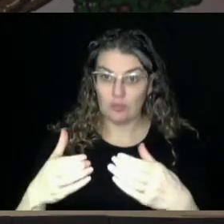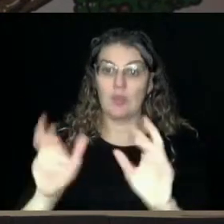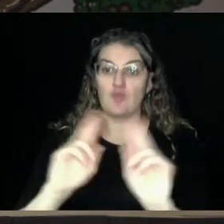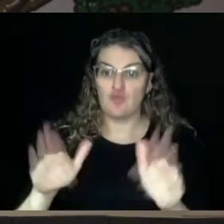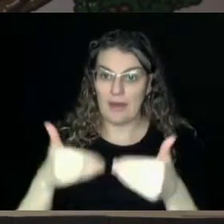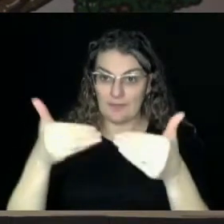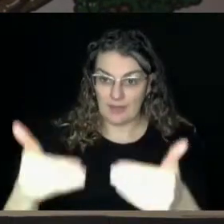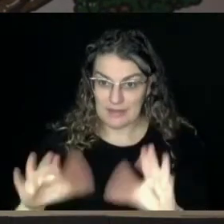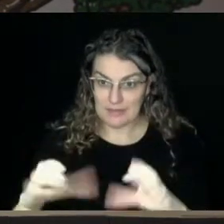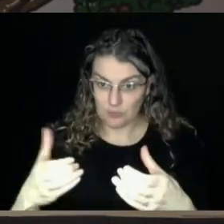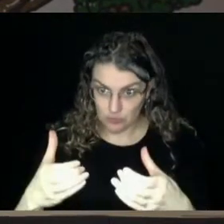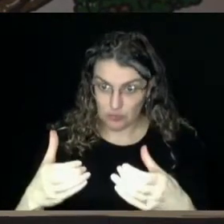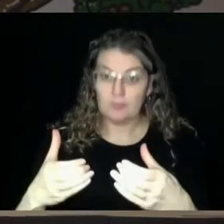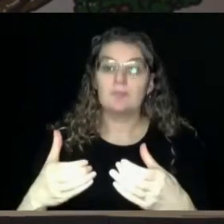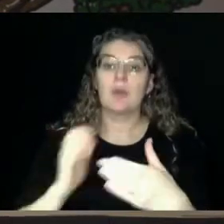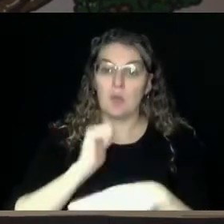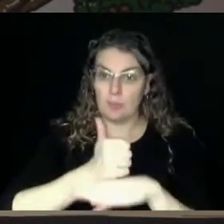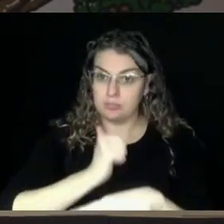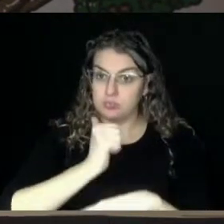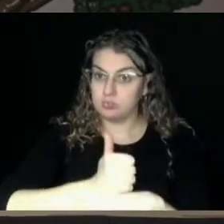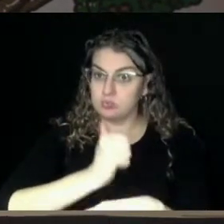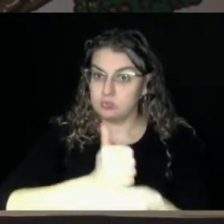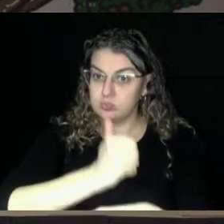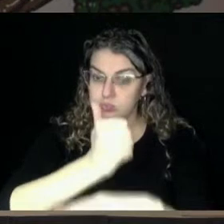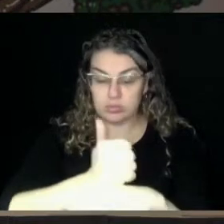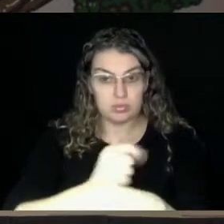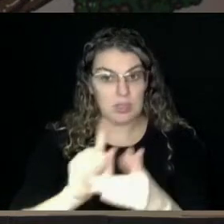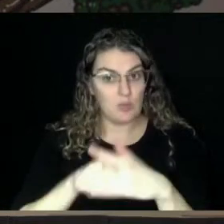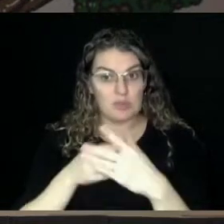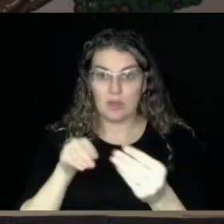this vaccine is administered as efficiently as possible.